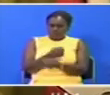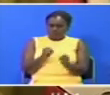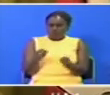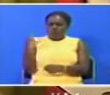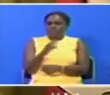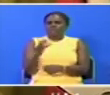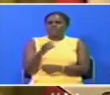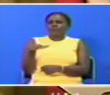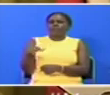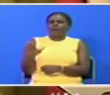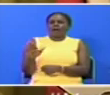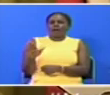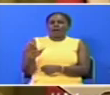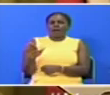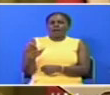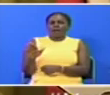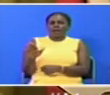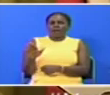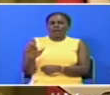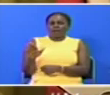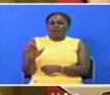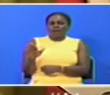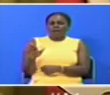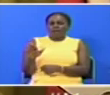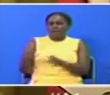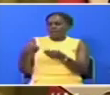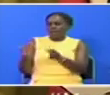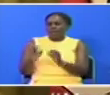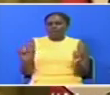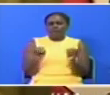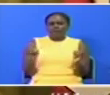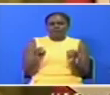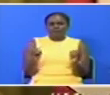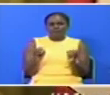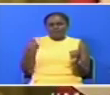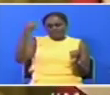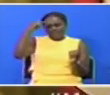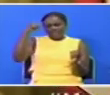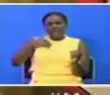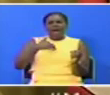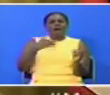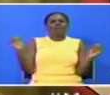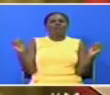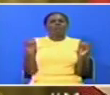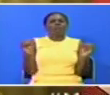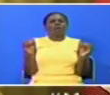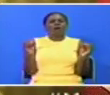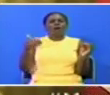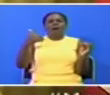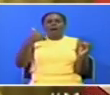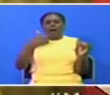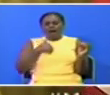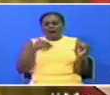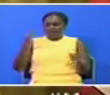citizens. We cannot feed our own people. It does not make sense. You can have your